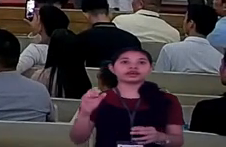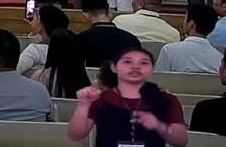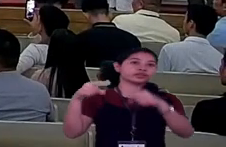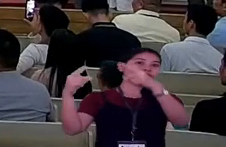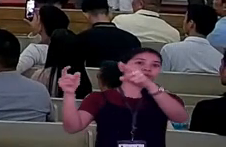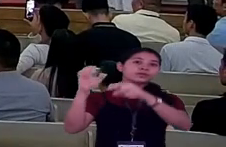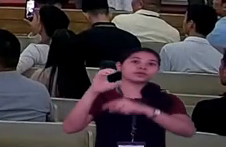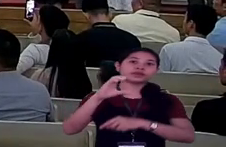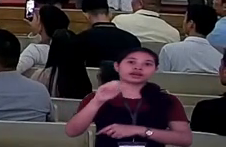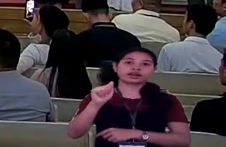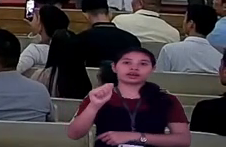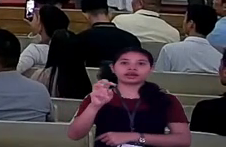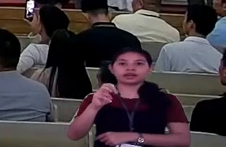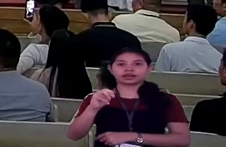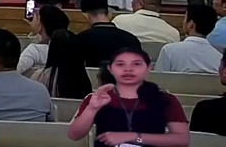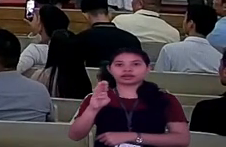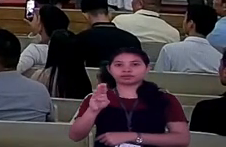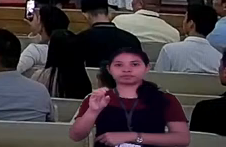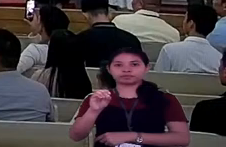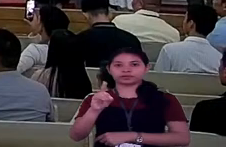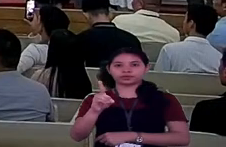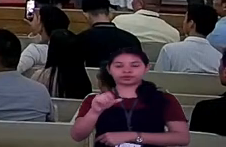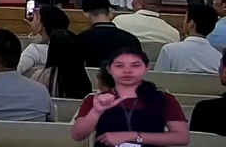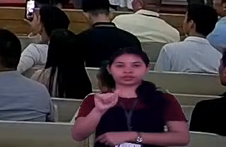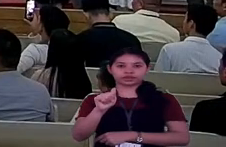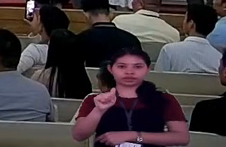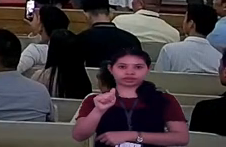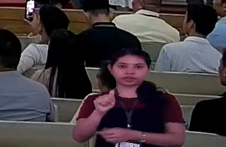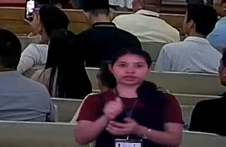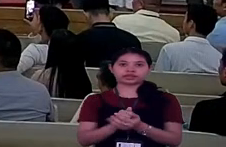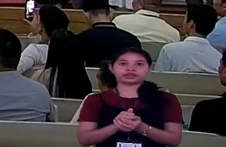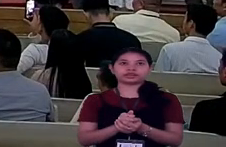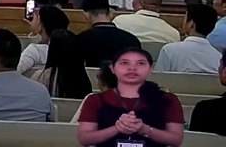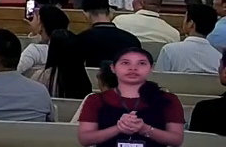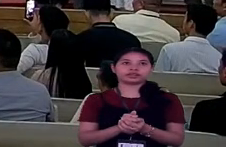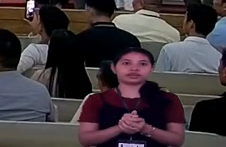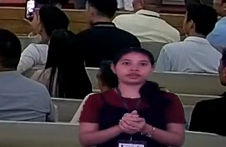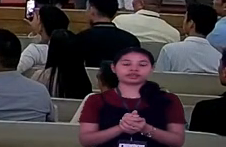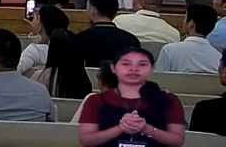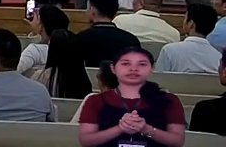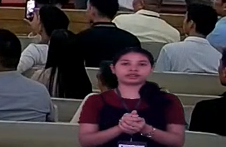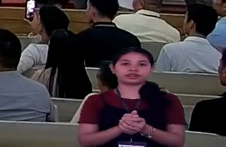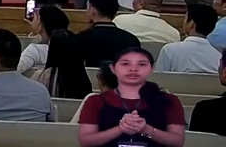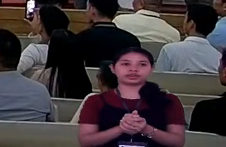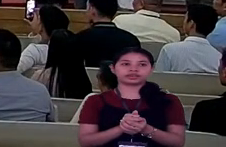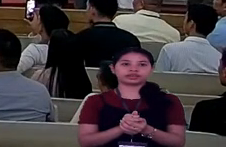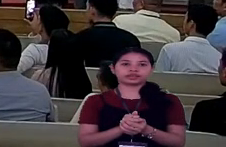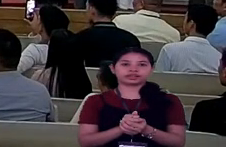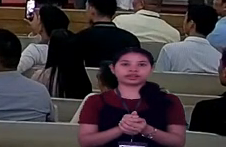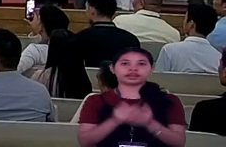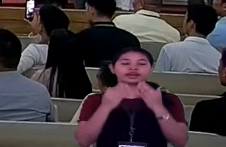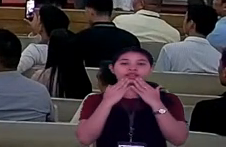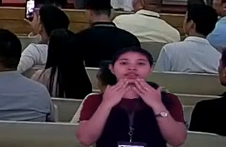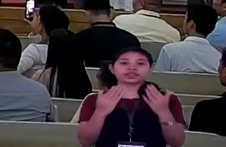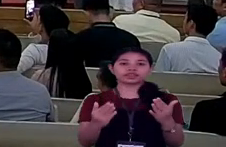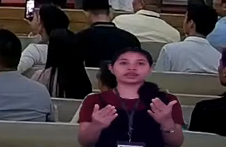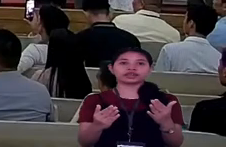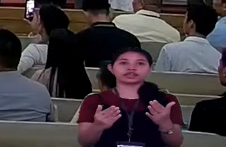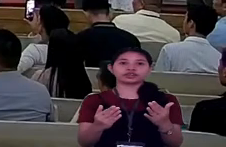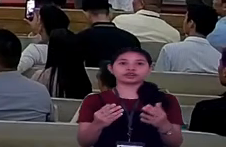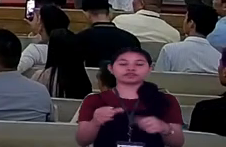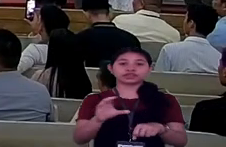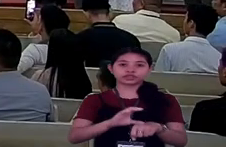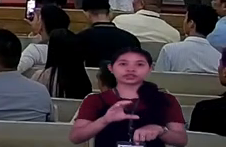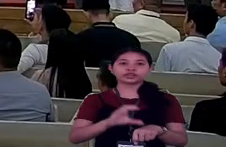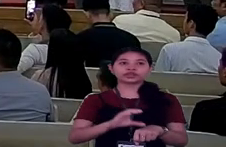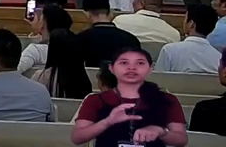Cambodia, sent out by Bethany Baptist Church Makati under the leadership of Pastor Jerry Nable. And we would like to grab this opportunity to say thank you for the